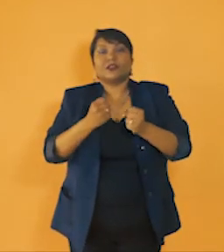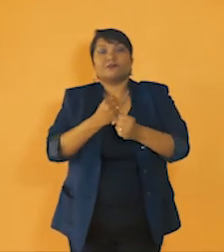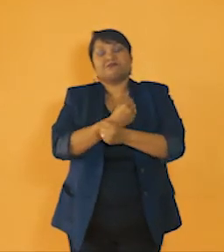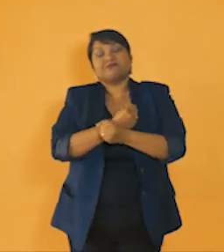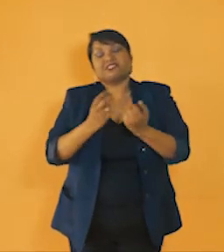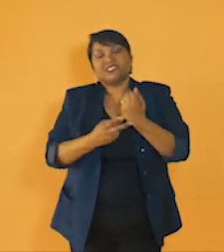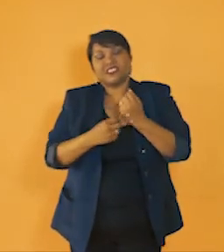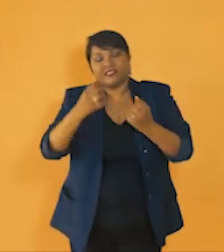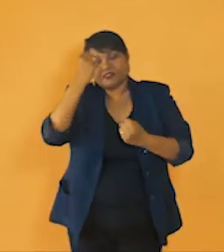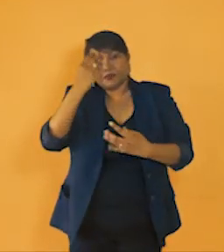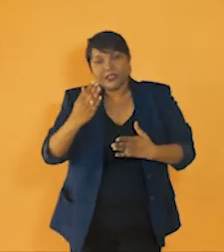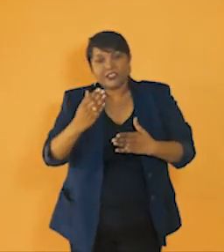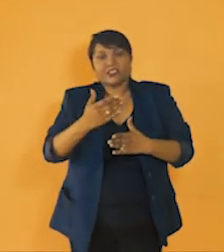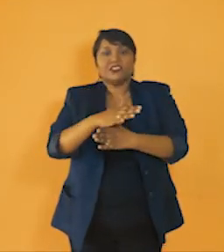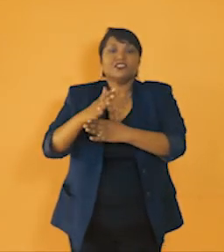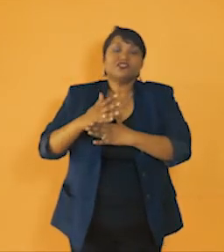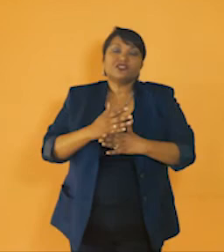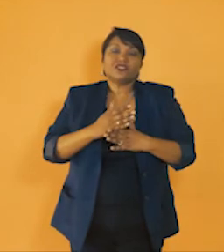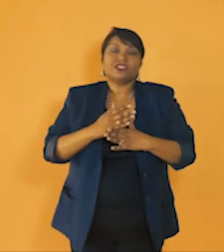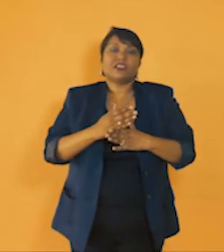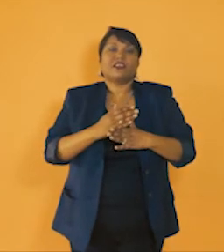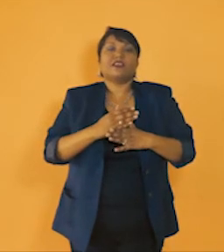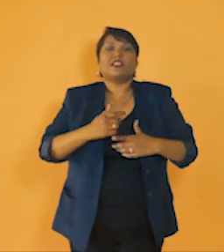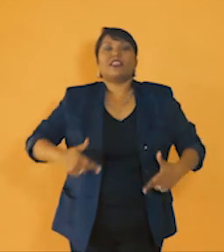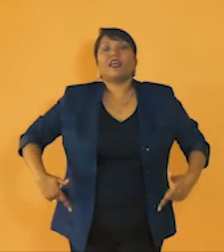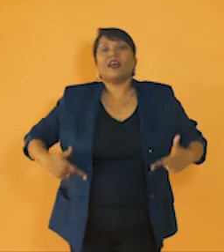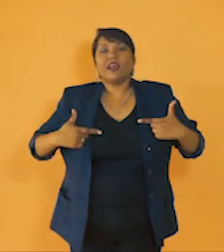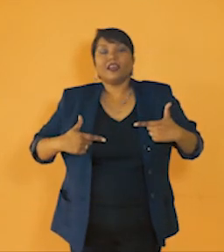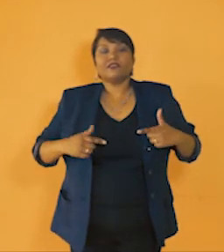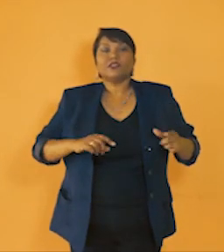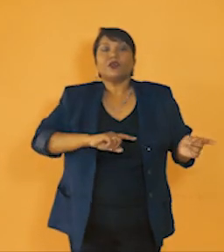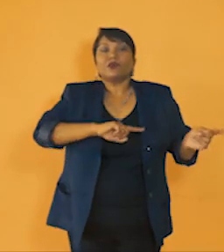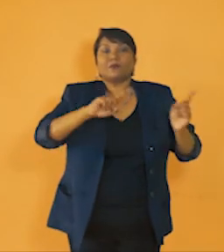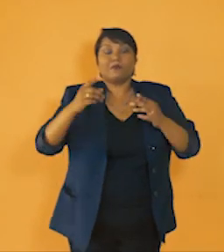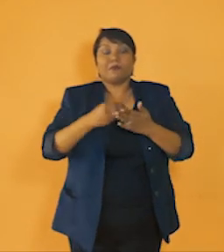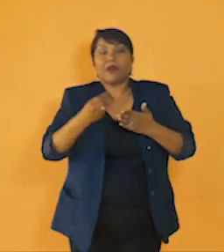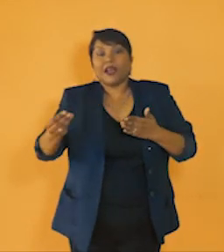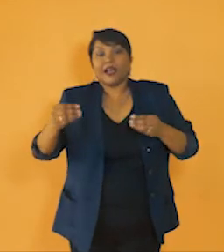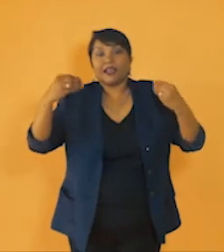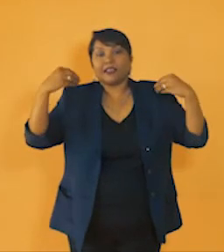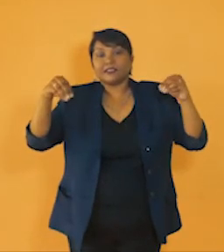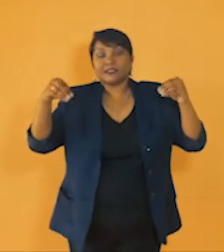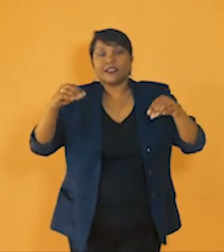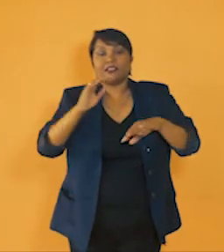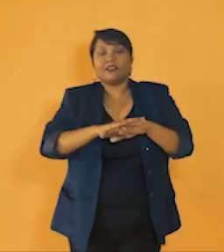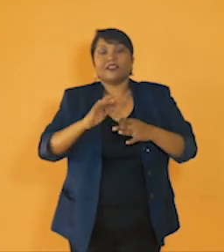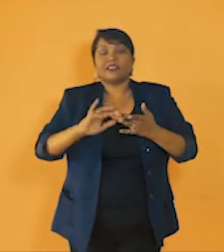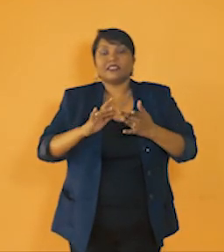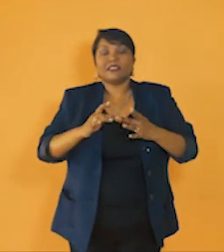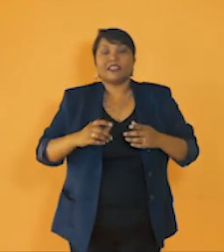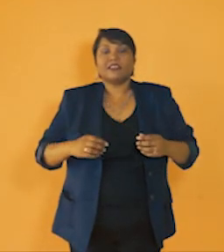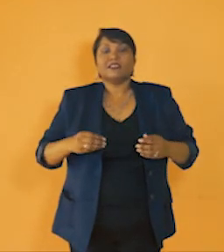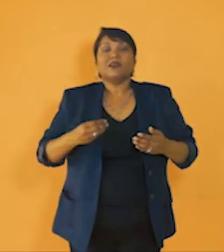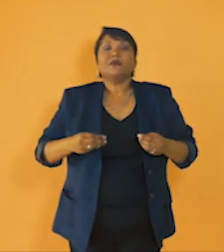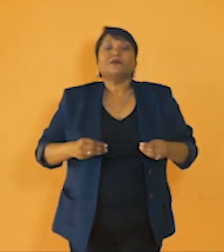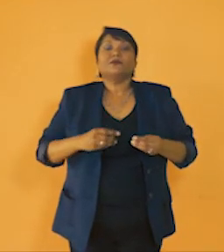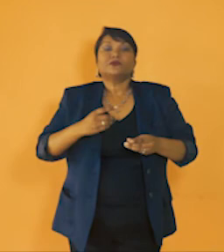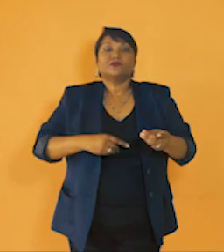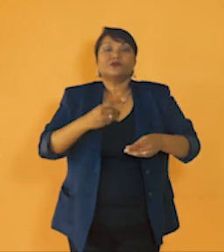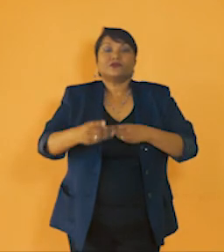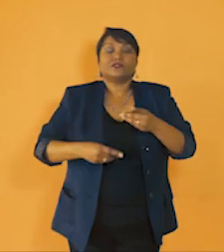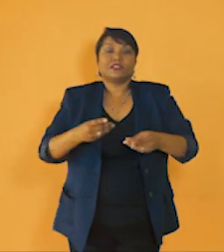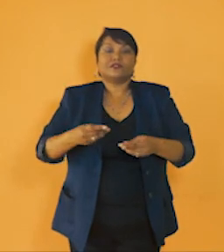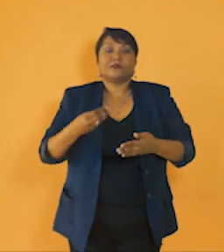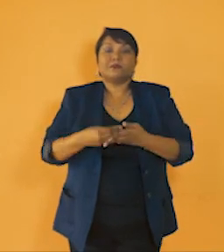We engage in e-commerce daily to check our bank balances, transfer funds, and purchase products and services